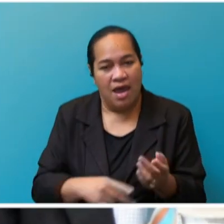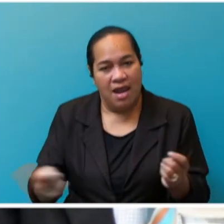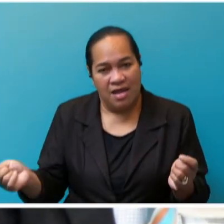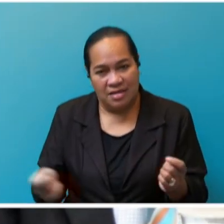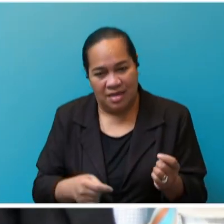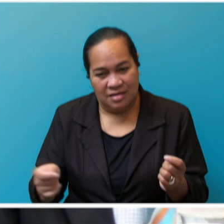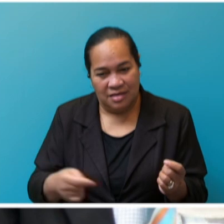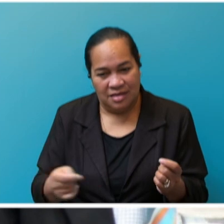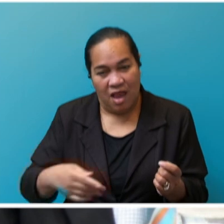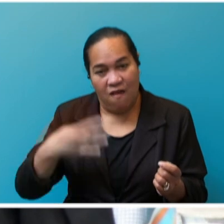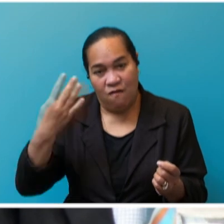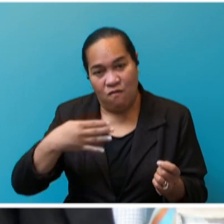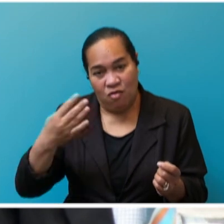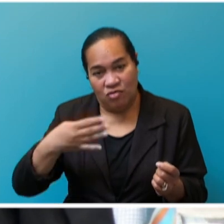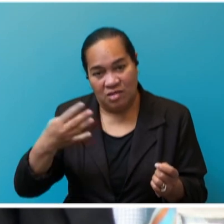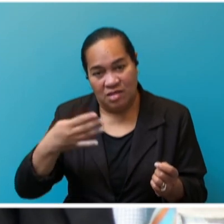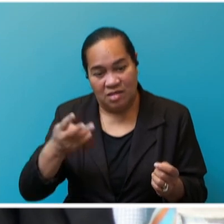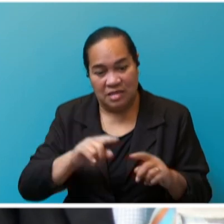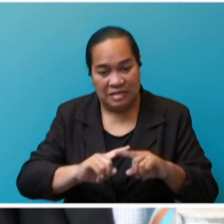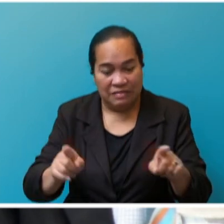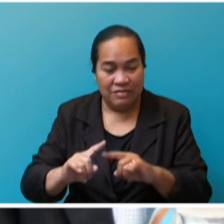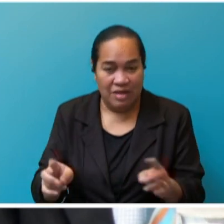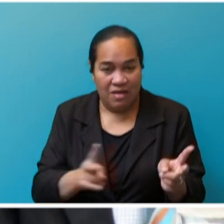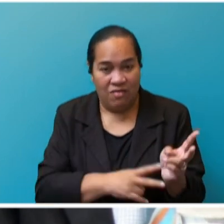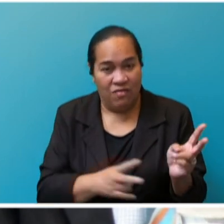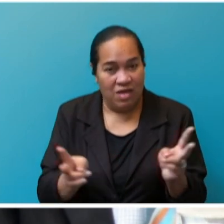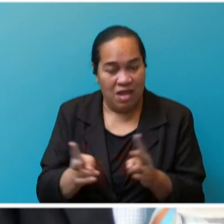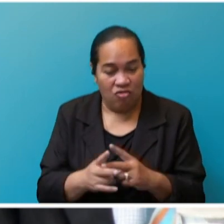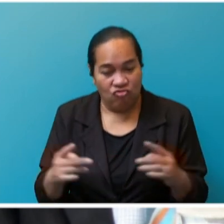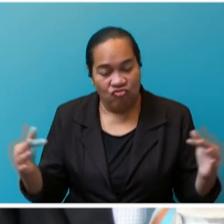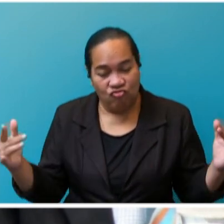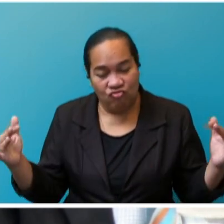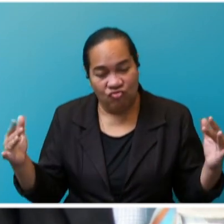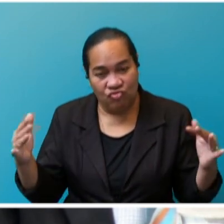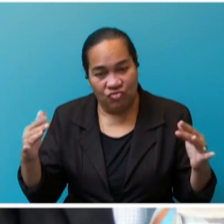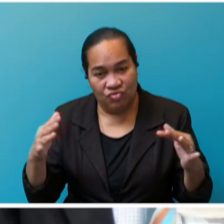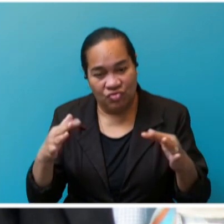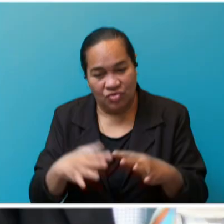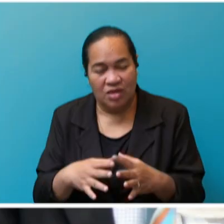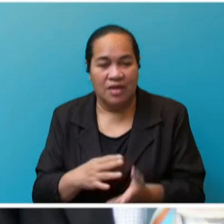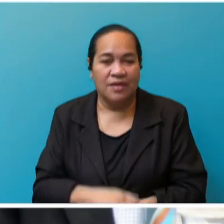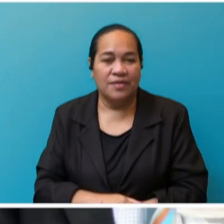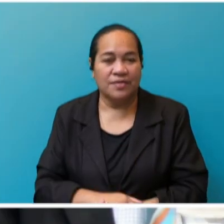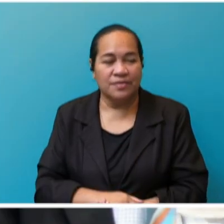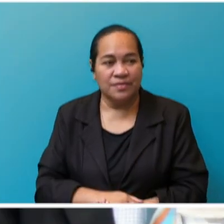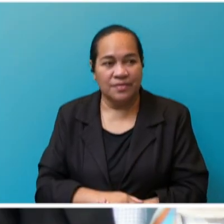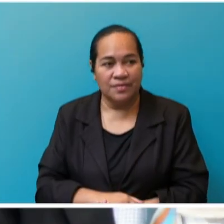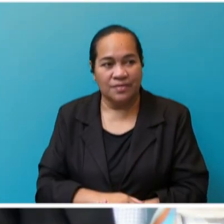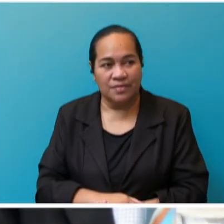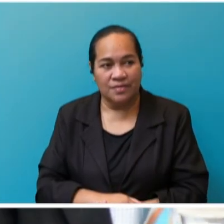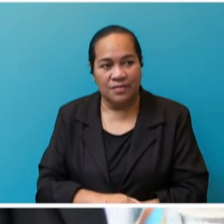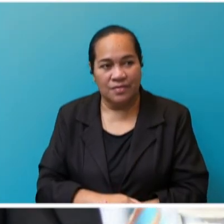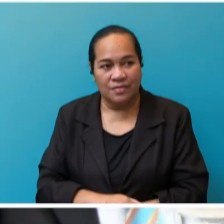Wainilotulevu, Nasongo, Namosi, Wainiyavu, Navuni Kambi, Vunindavo,